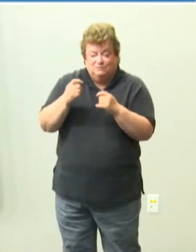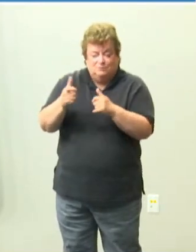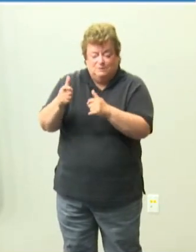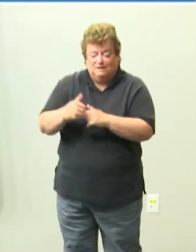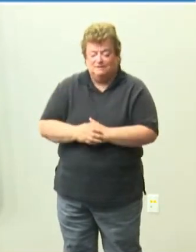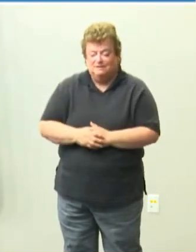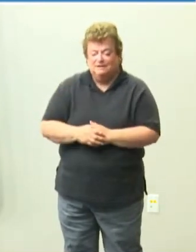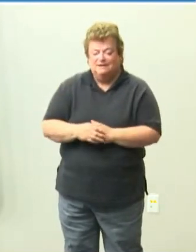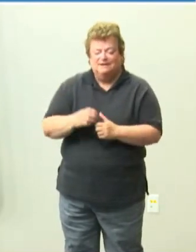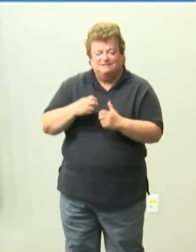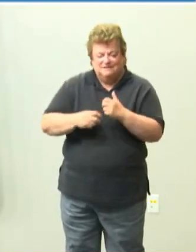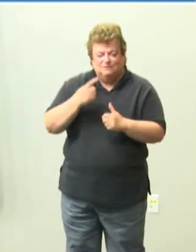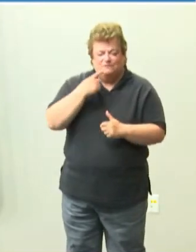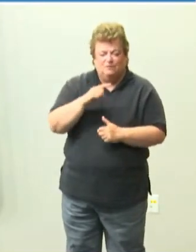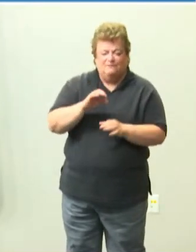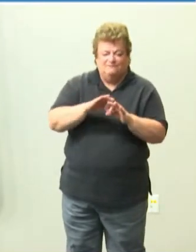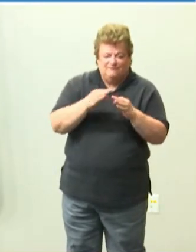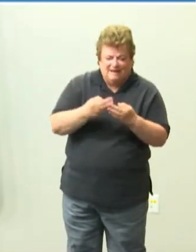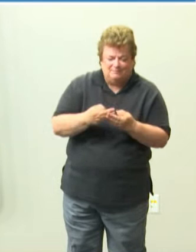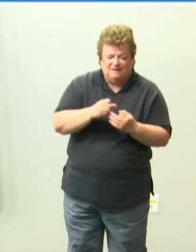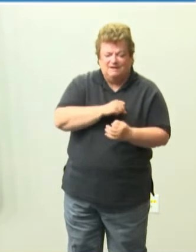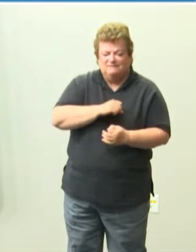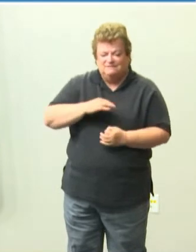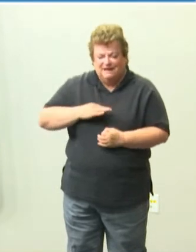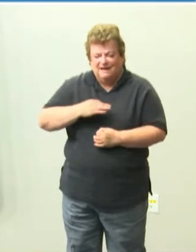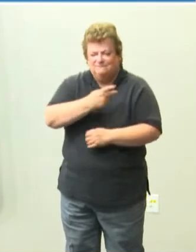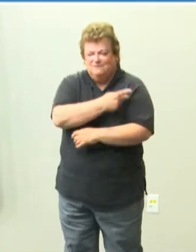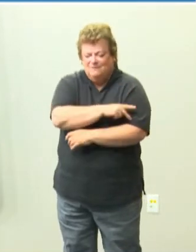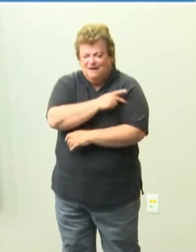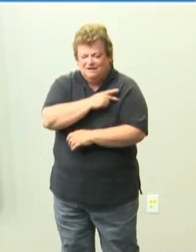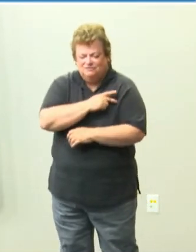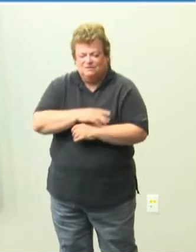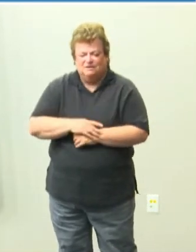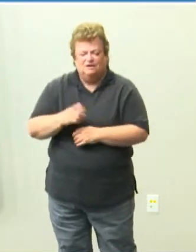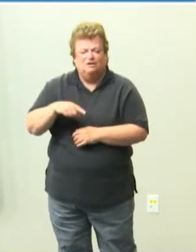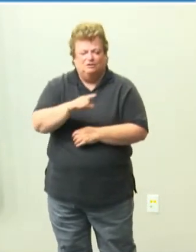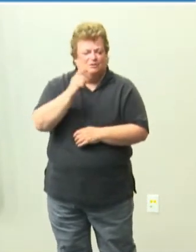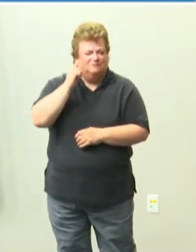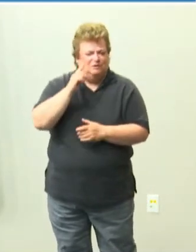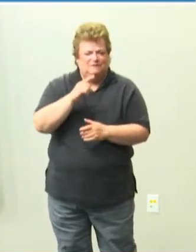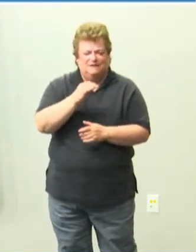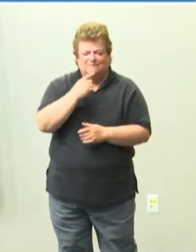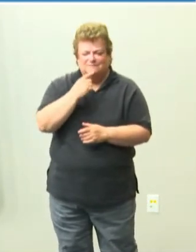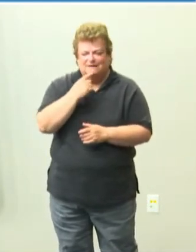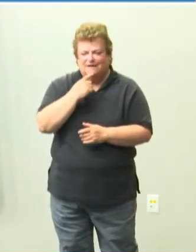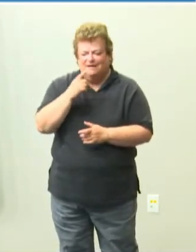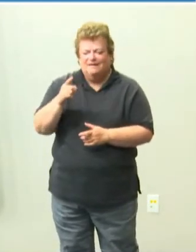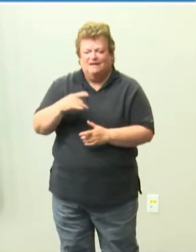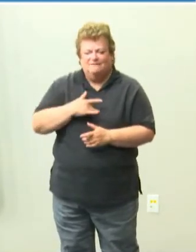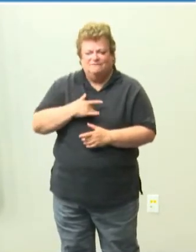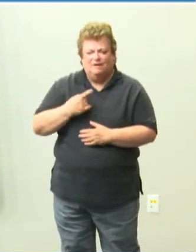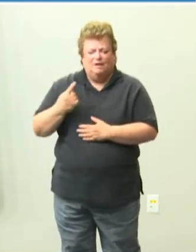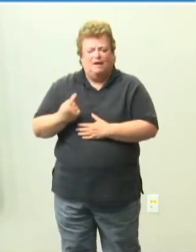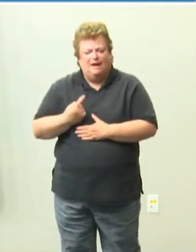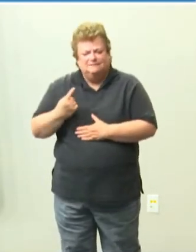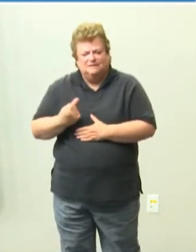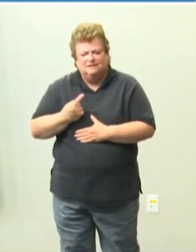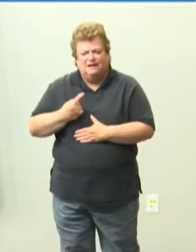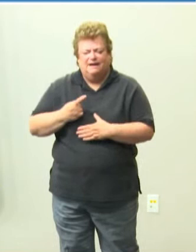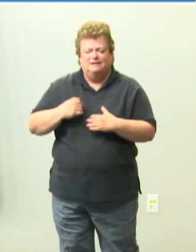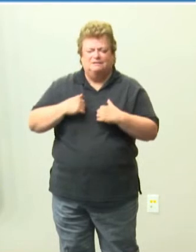patients, family, and staff. They feel, as you know, and you've heard them say before, they feel isolated, they feel tired, they feel